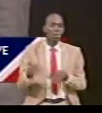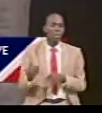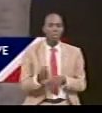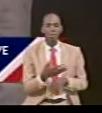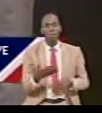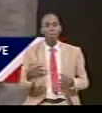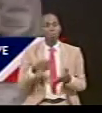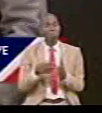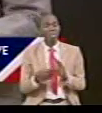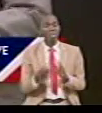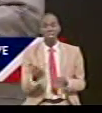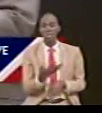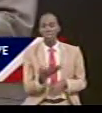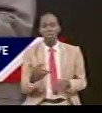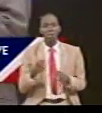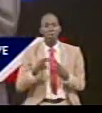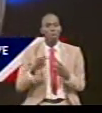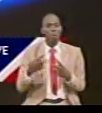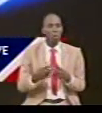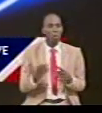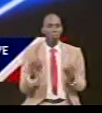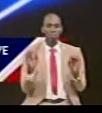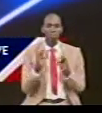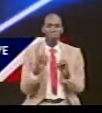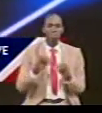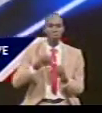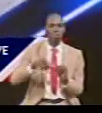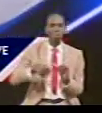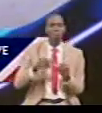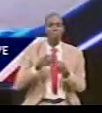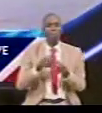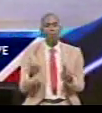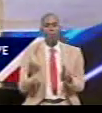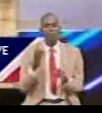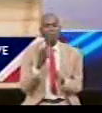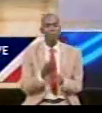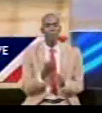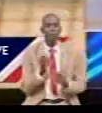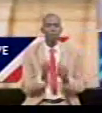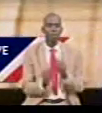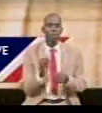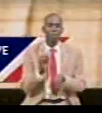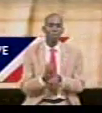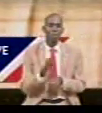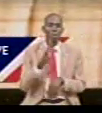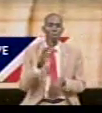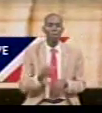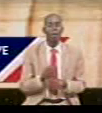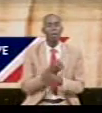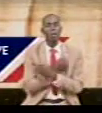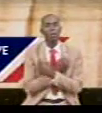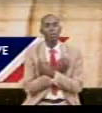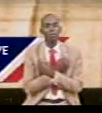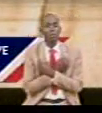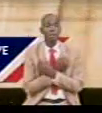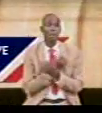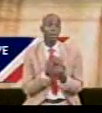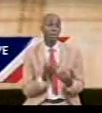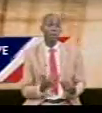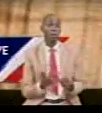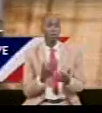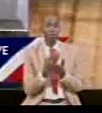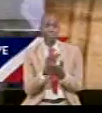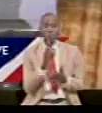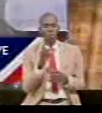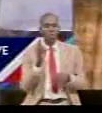nor uncircumcision, but faith that worketh by love. Now, somebody cannot